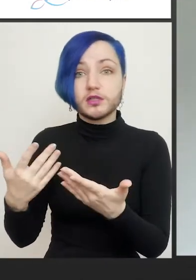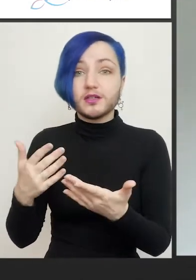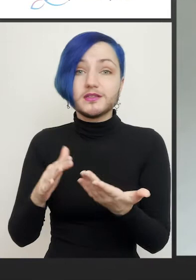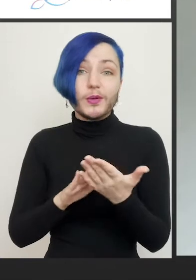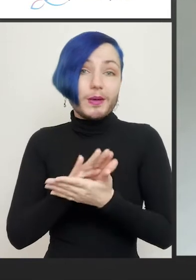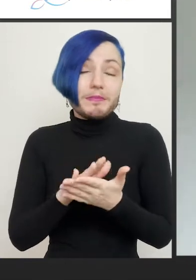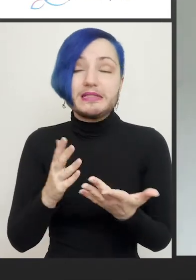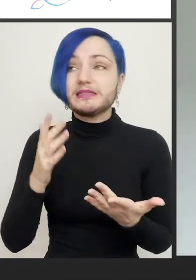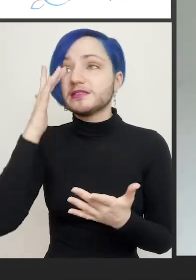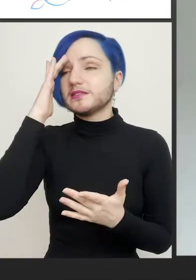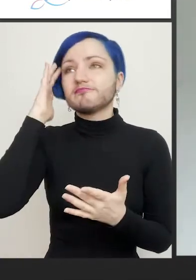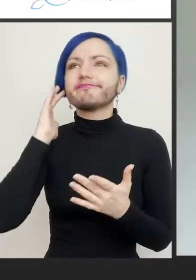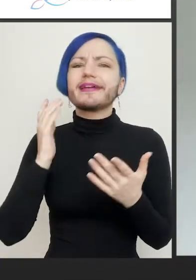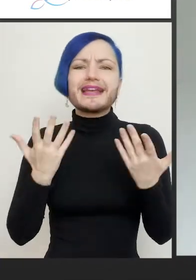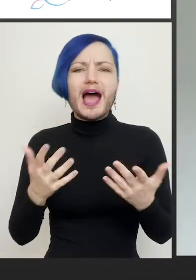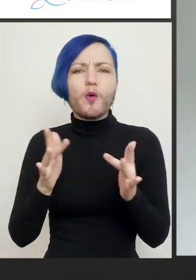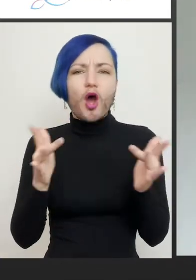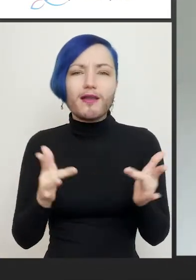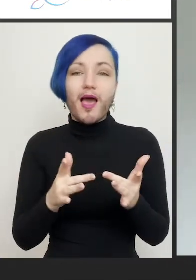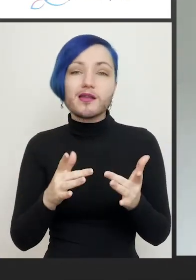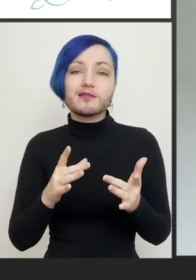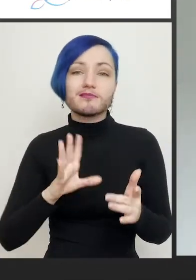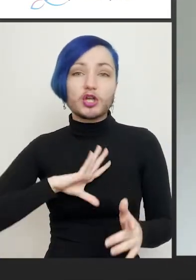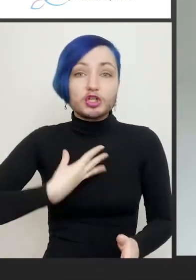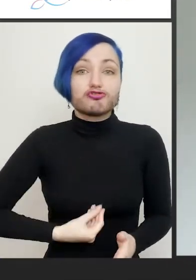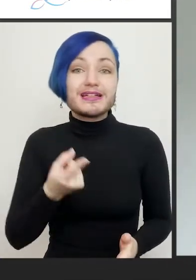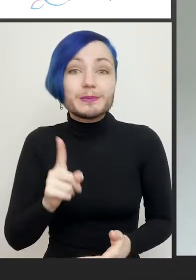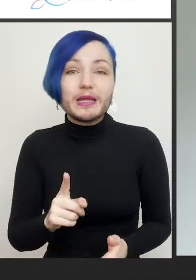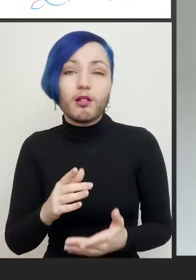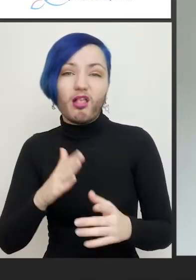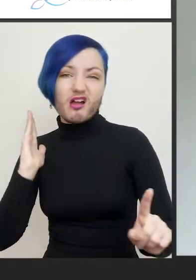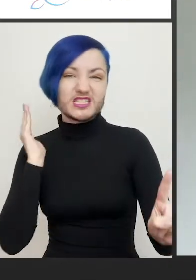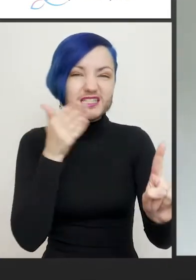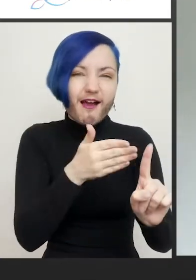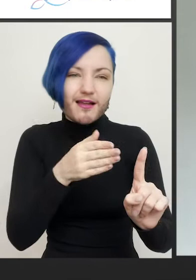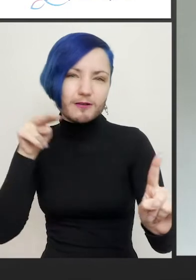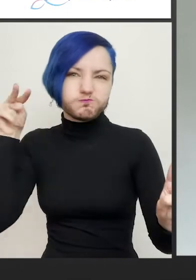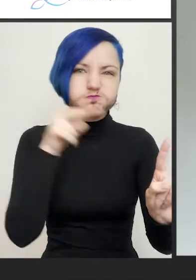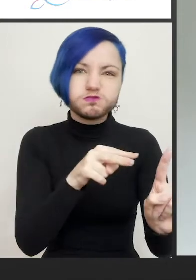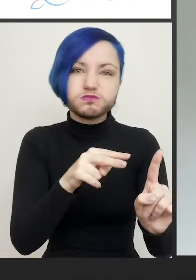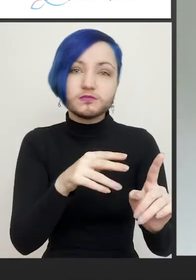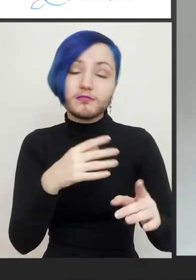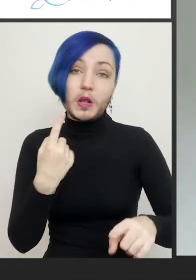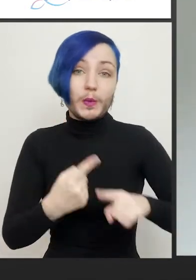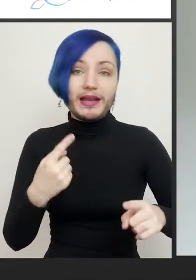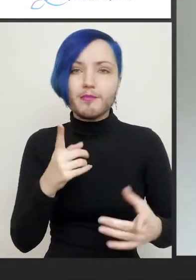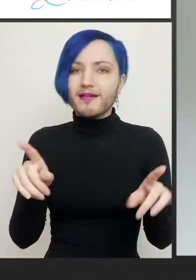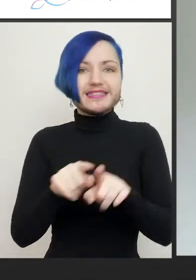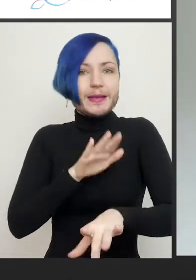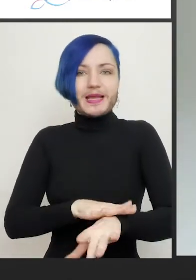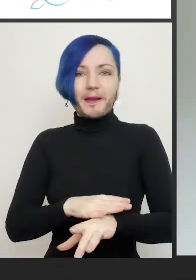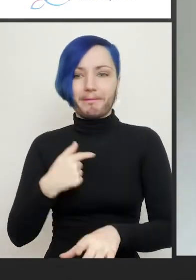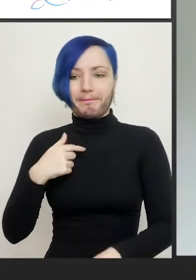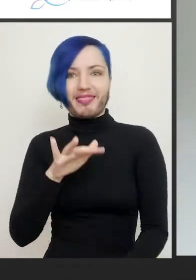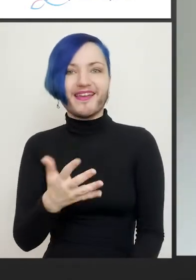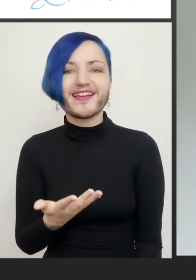very trans people have become this huge target in a very quick space of time, and just in the same time. So, you